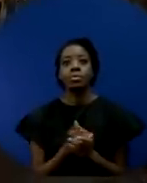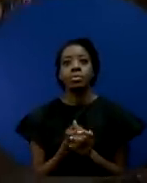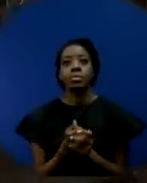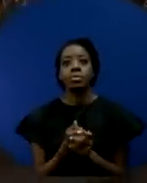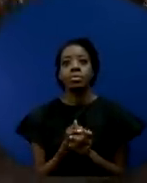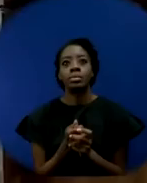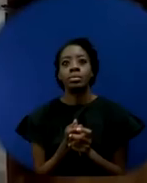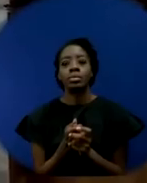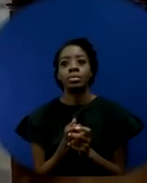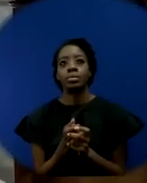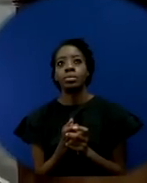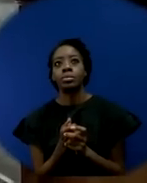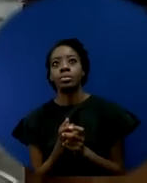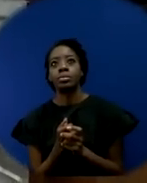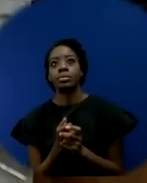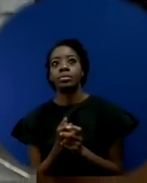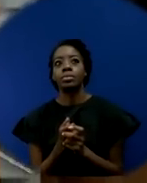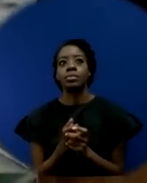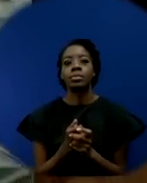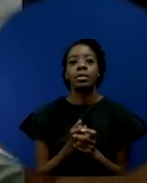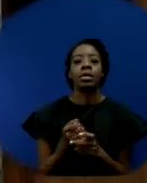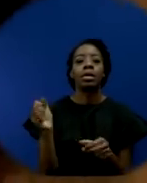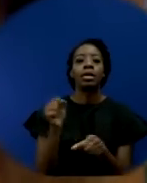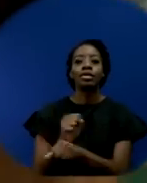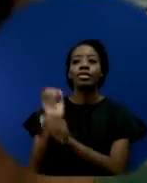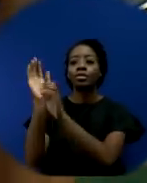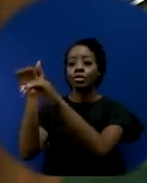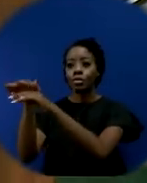So happy to have you, man. Glad you're here. At the